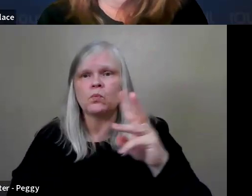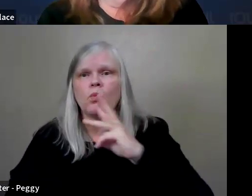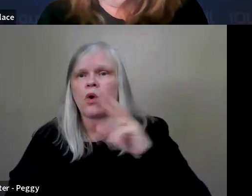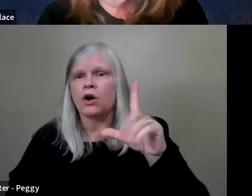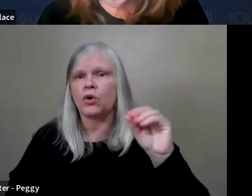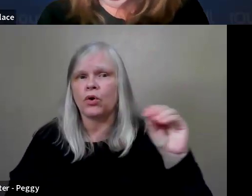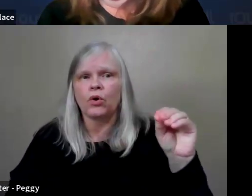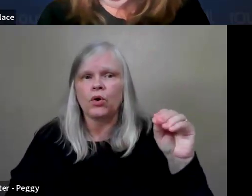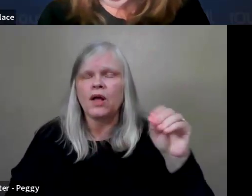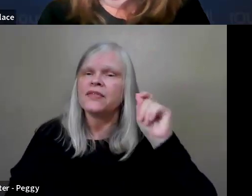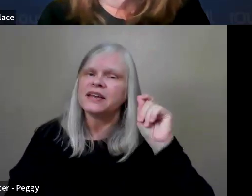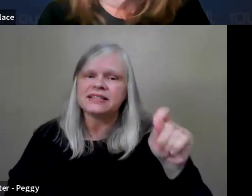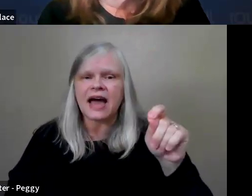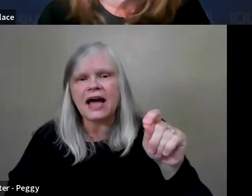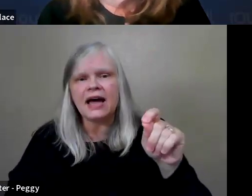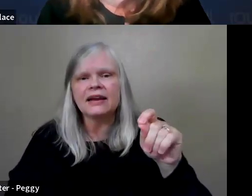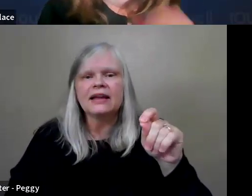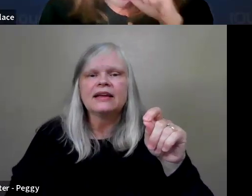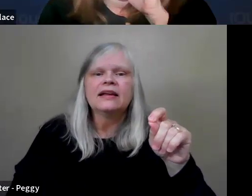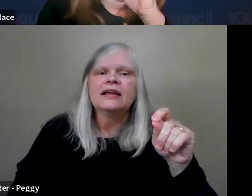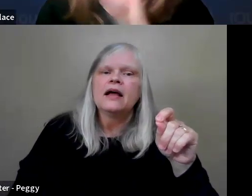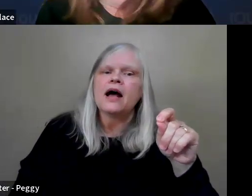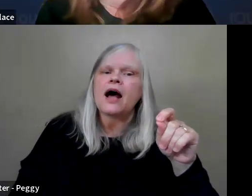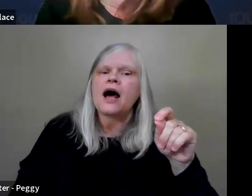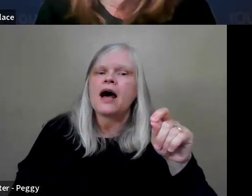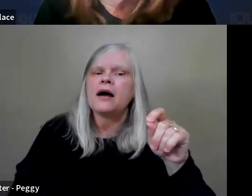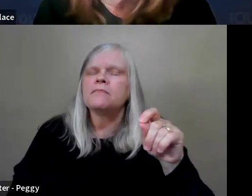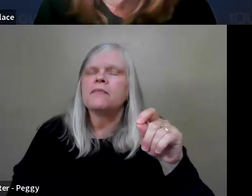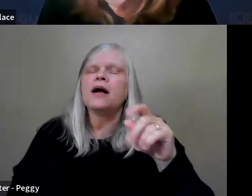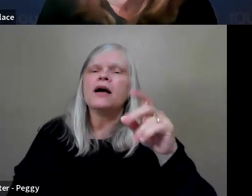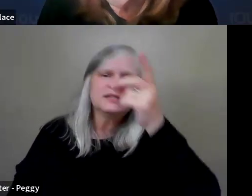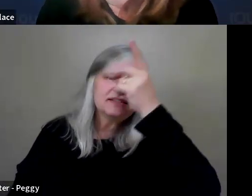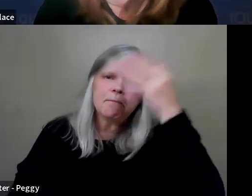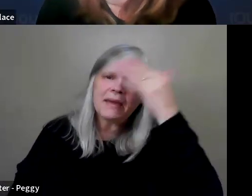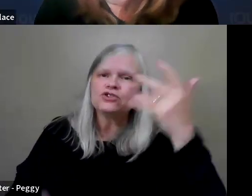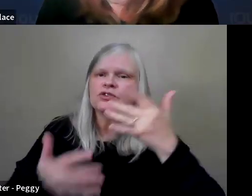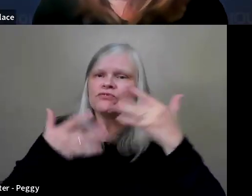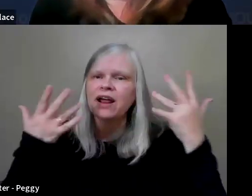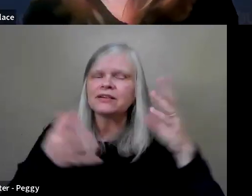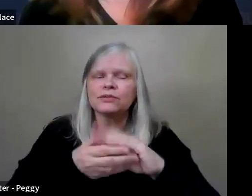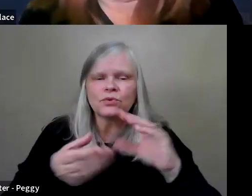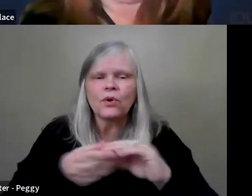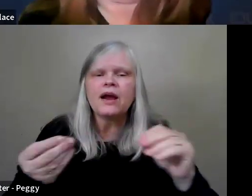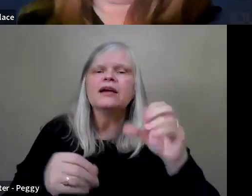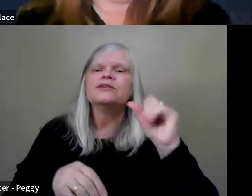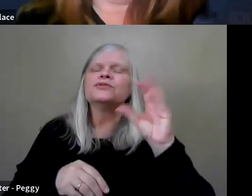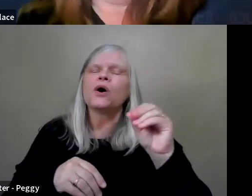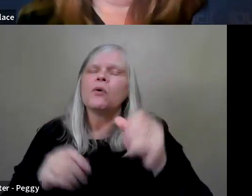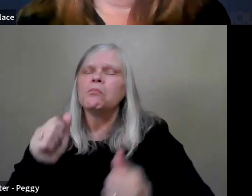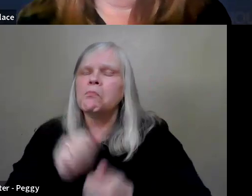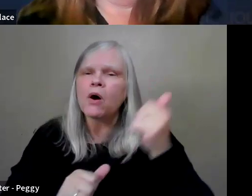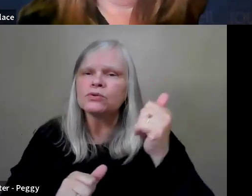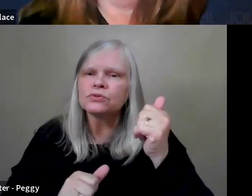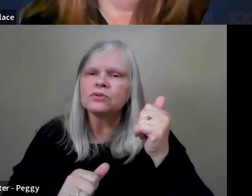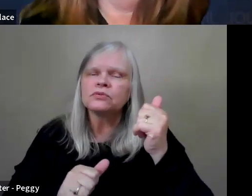kind of got dementia-friendly efforts going in Iowa. And he's been gracious enough to share his story in most of our Dementia